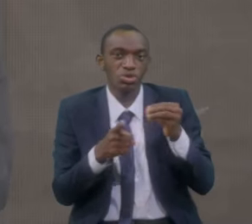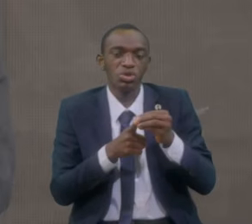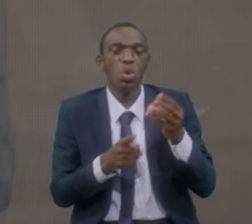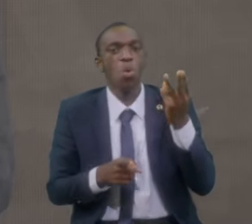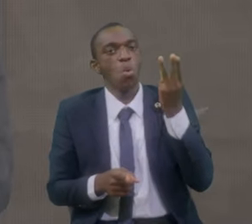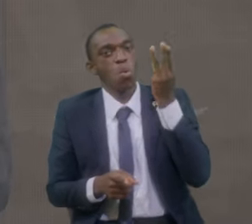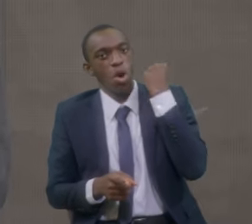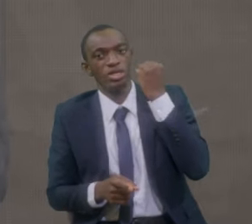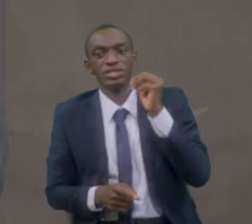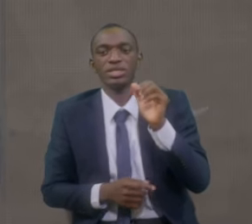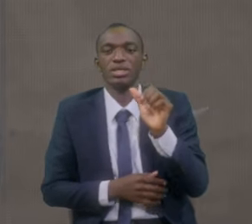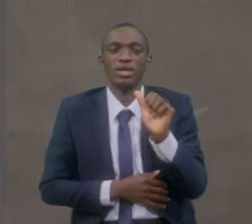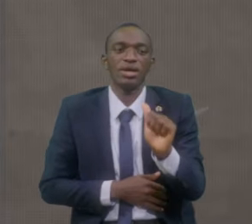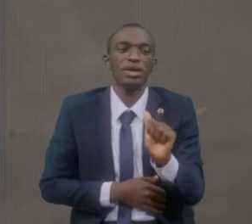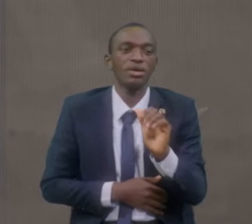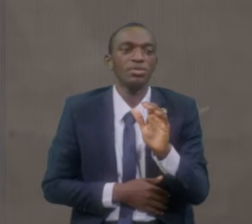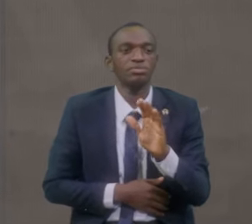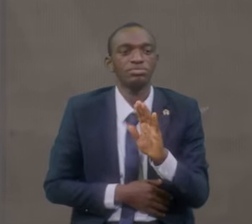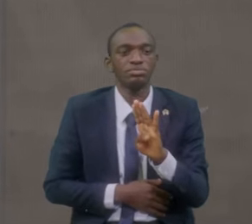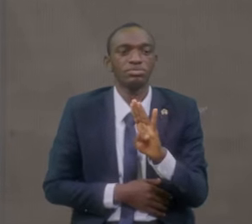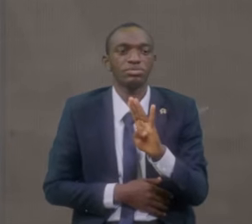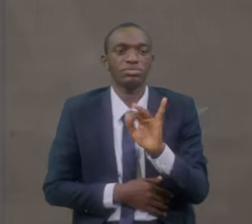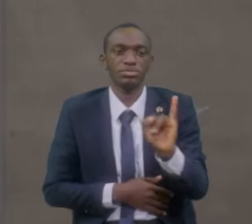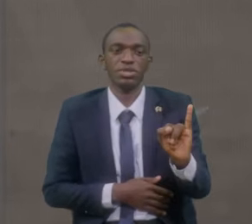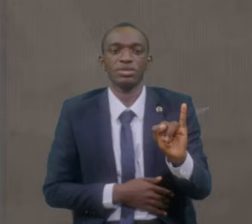Abba, almost like Abia.